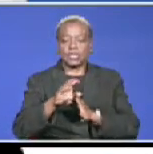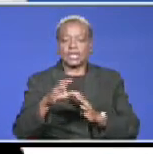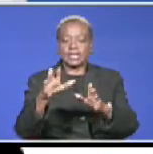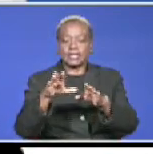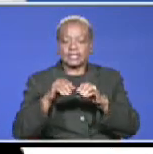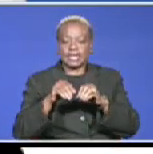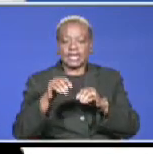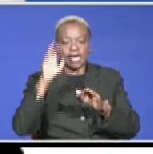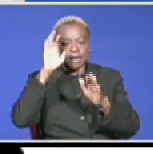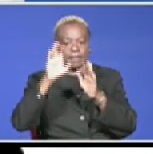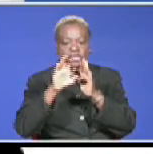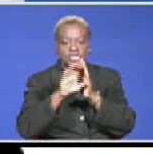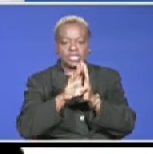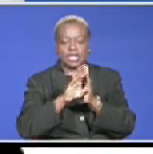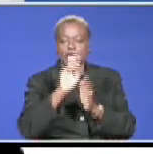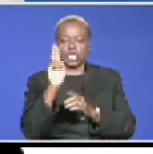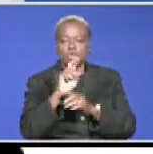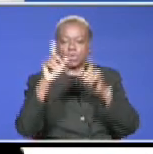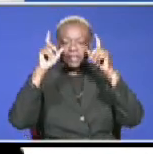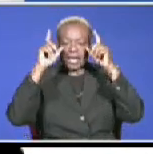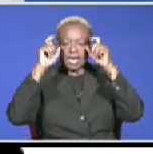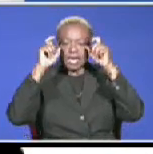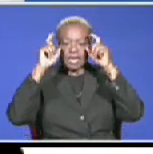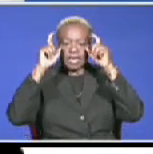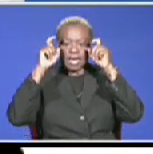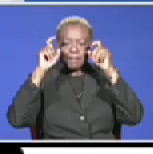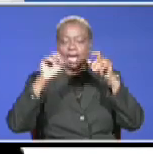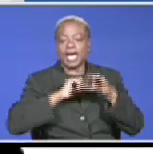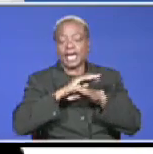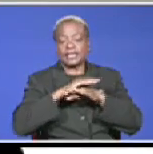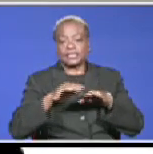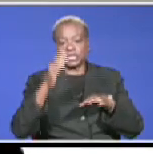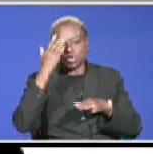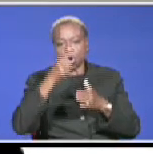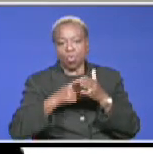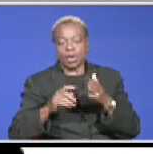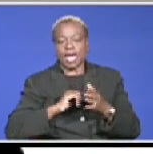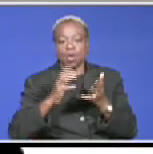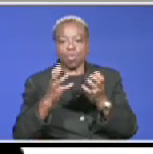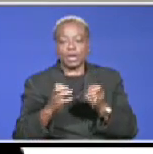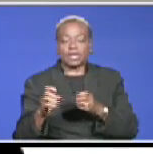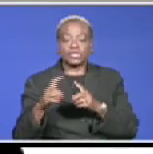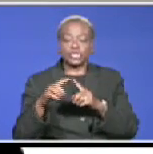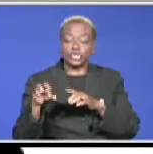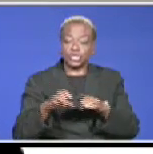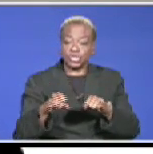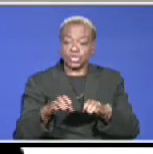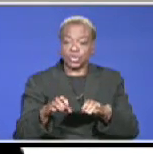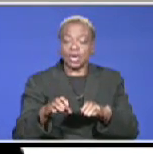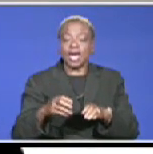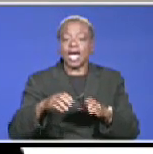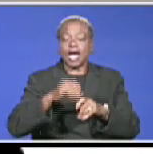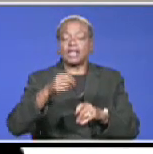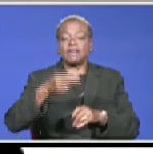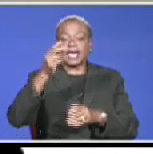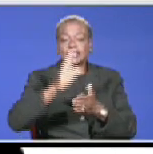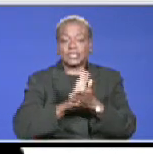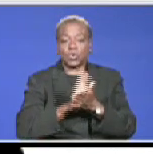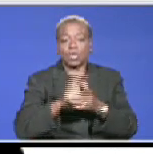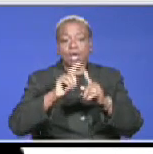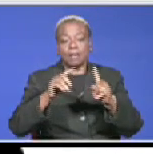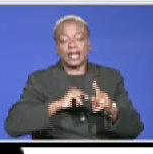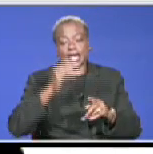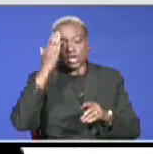I picked up a camera, and I didn't know what I wanted to do when I graduated high school, but I know the two things that I love to do, so I just merged them